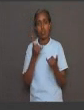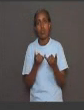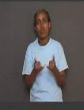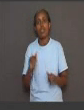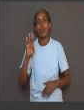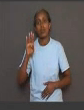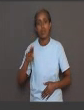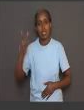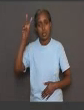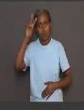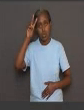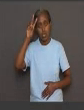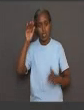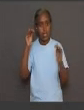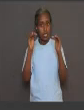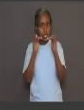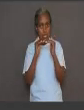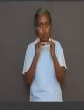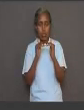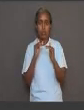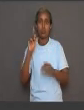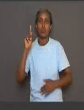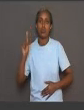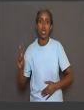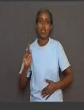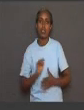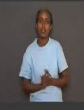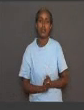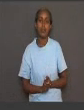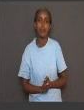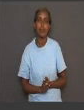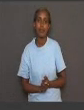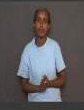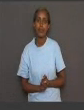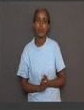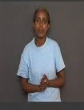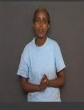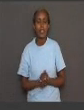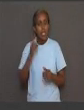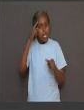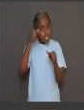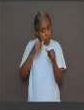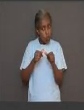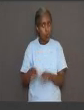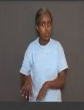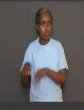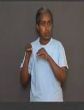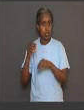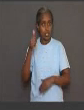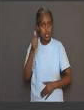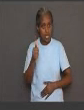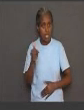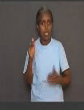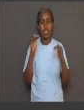over b squared is equal to 1. Recall, students, that a